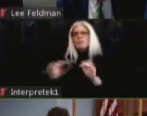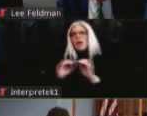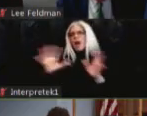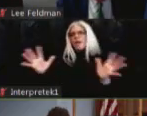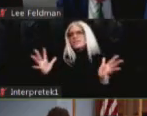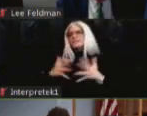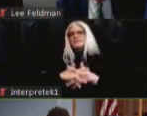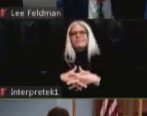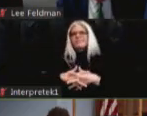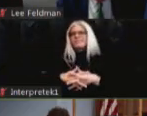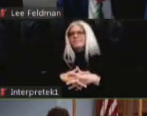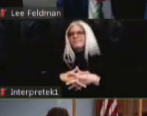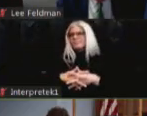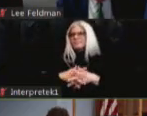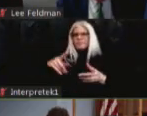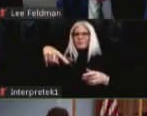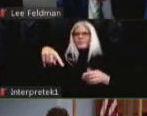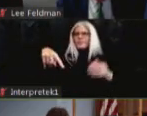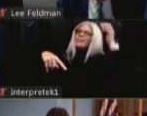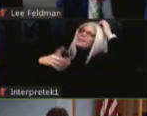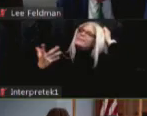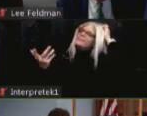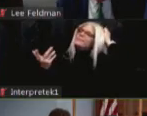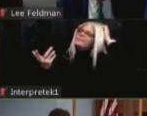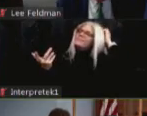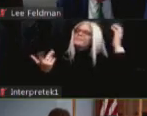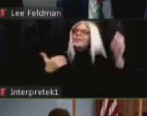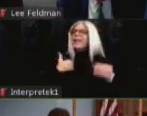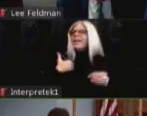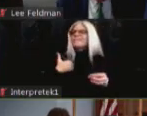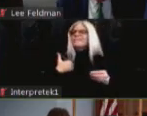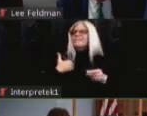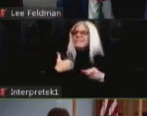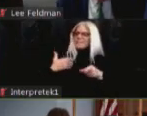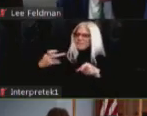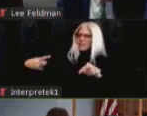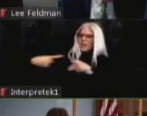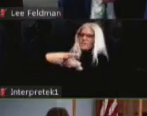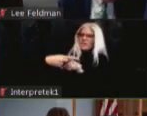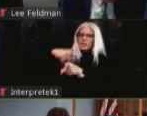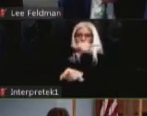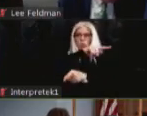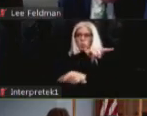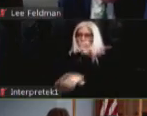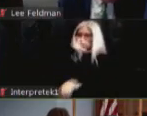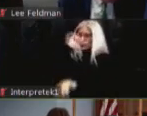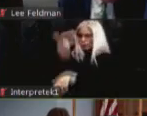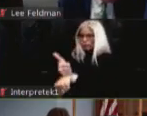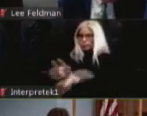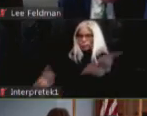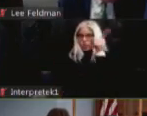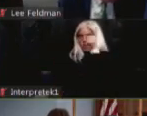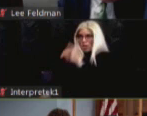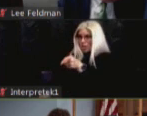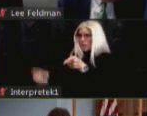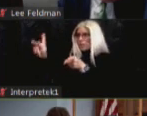conflict, because if you put something in town, in the city, they just go across the bridge. Then